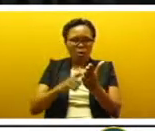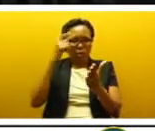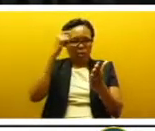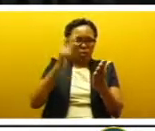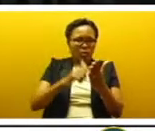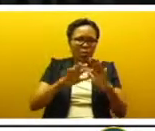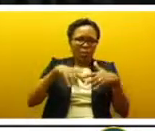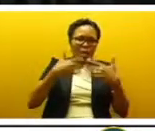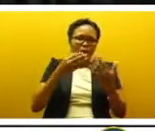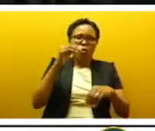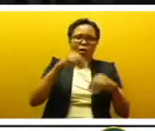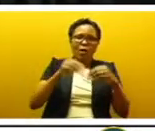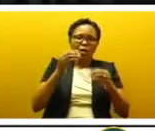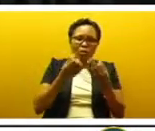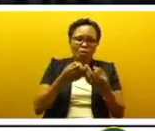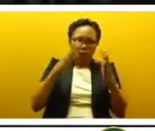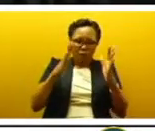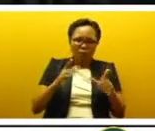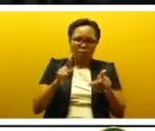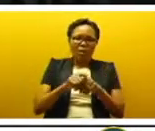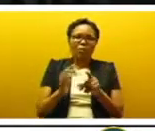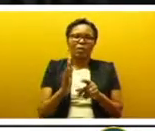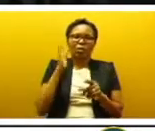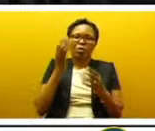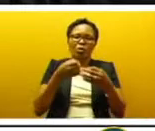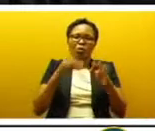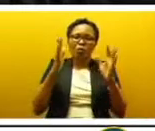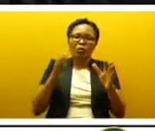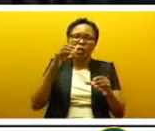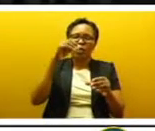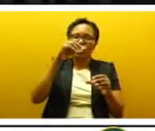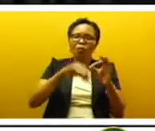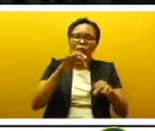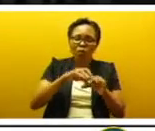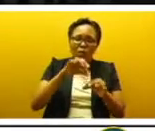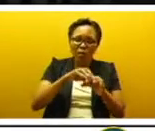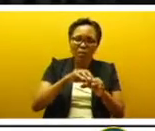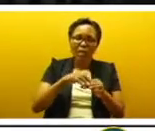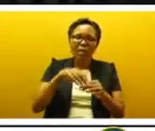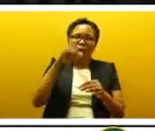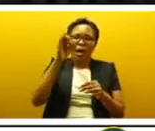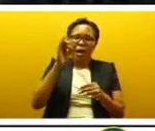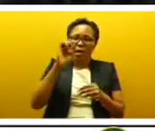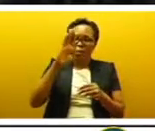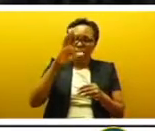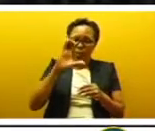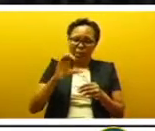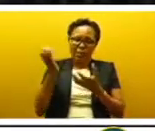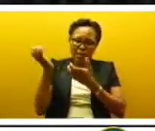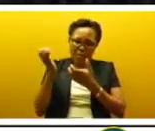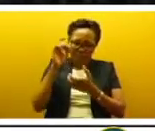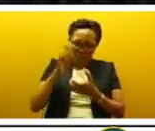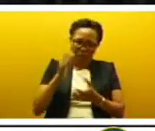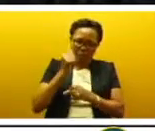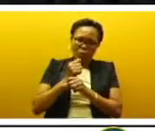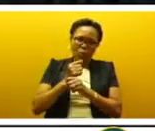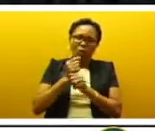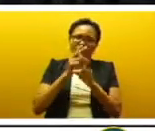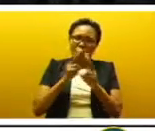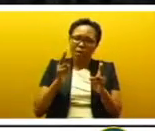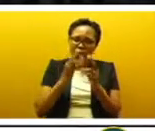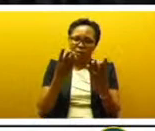and security officers are going to vote, Iebc needed to do a very simple thing.